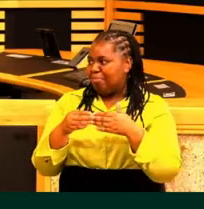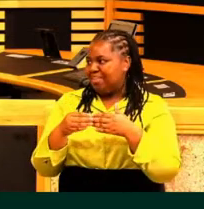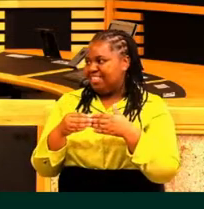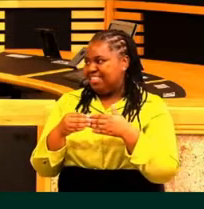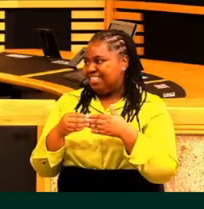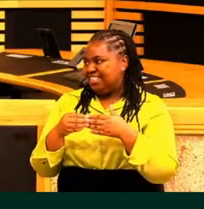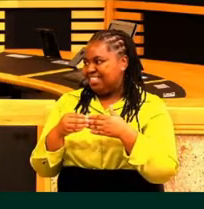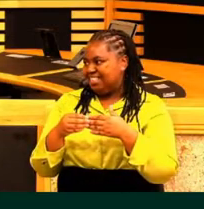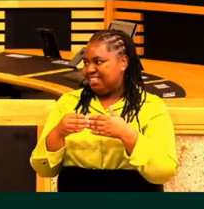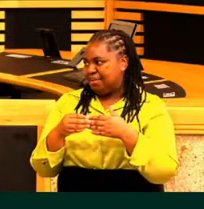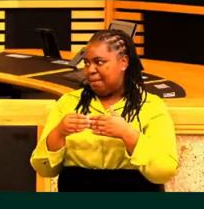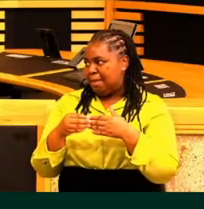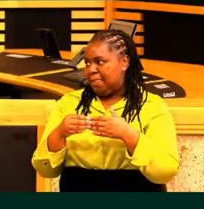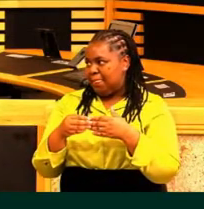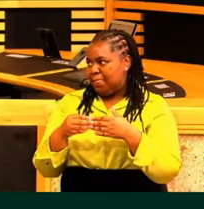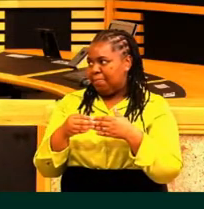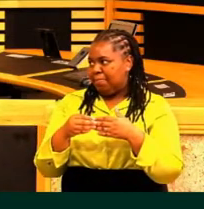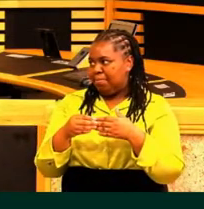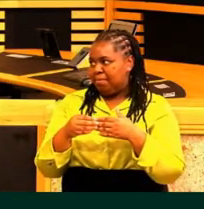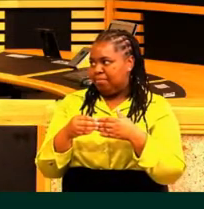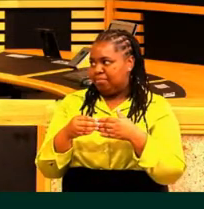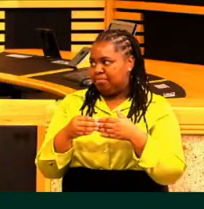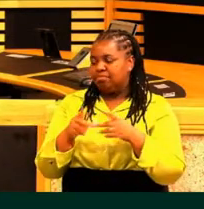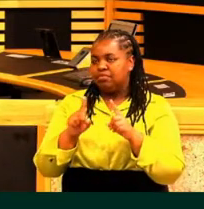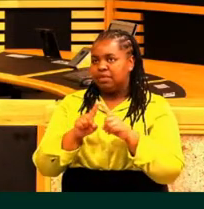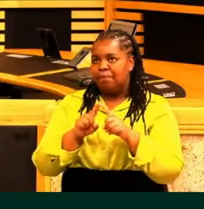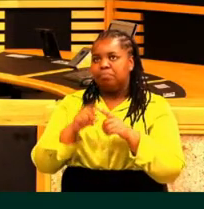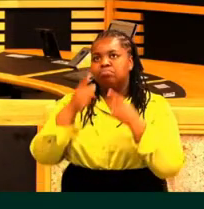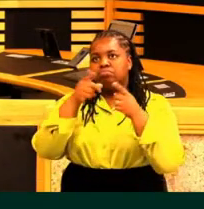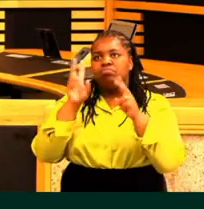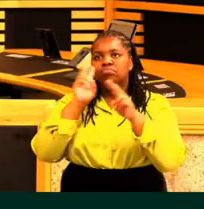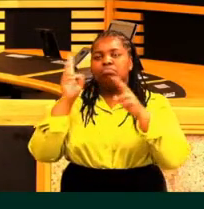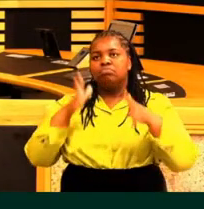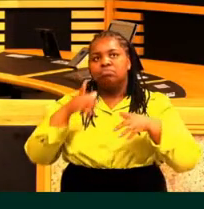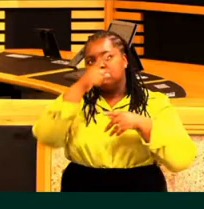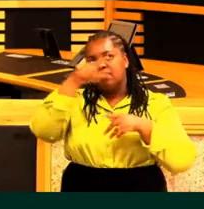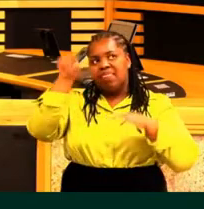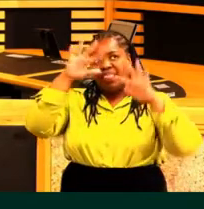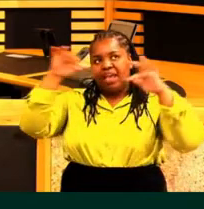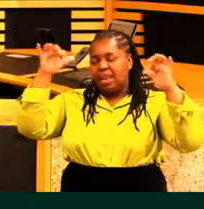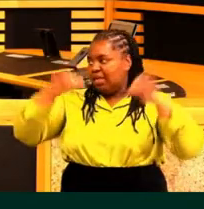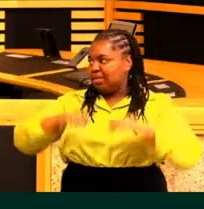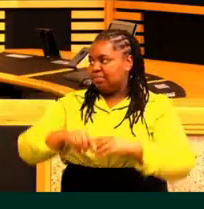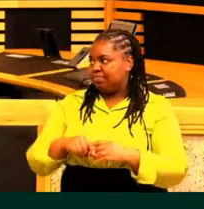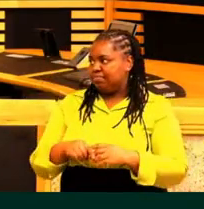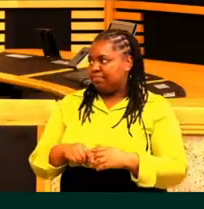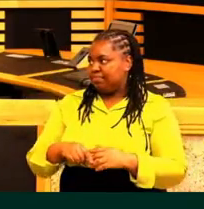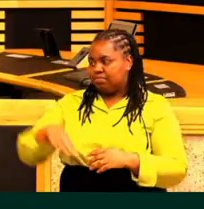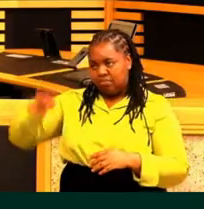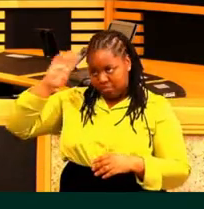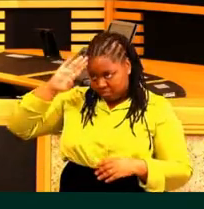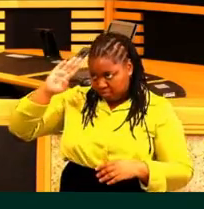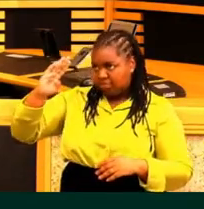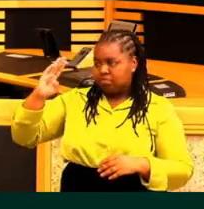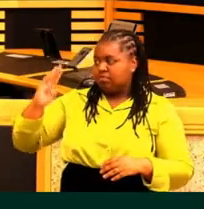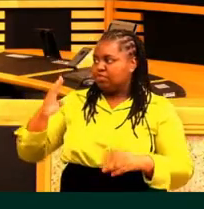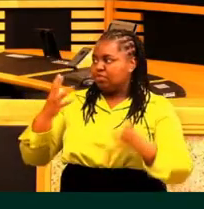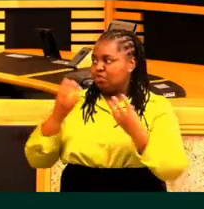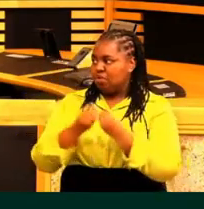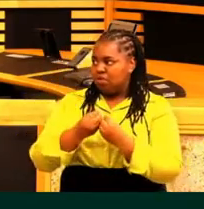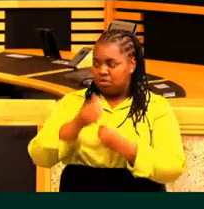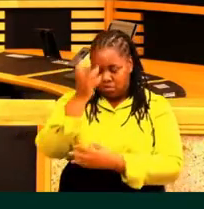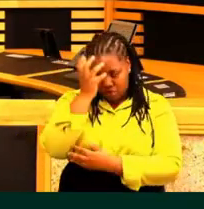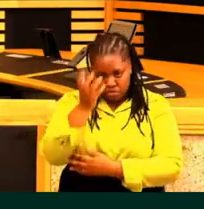uh in the in the chamber our distinguished guests in the gallery you are created together